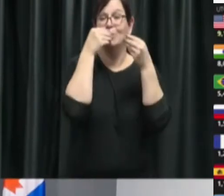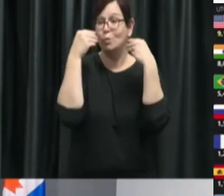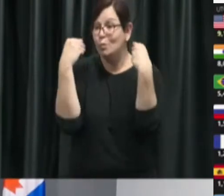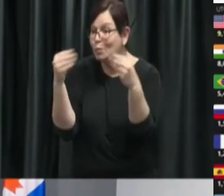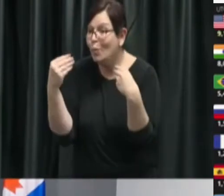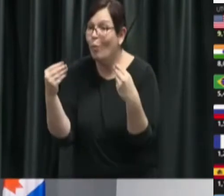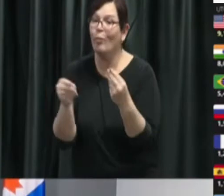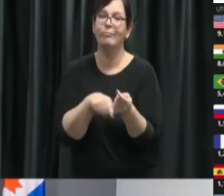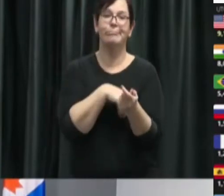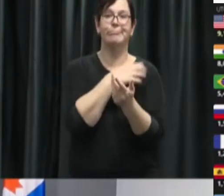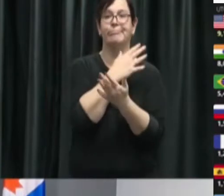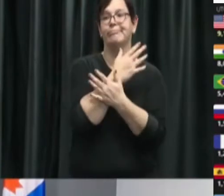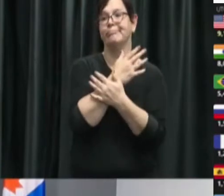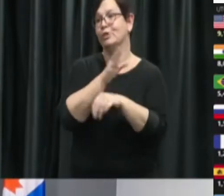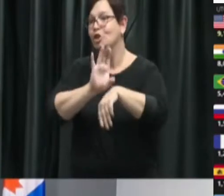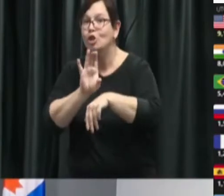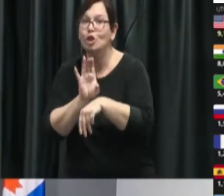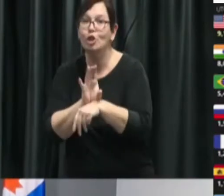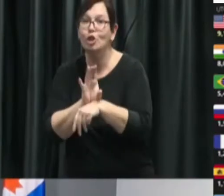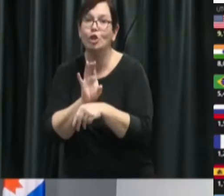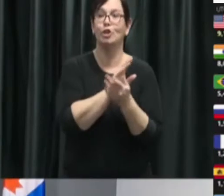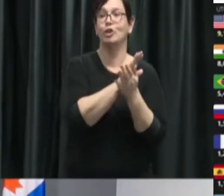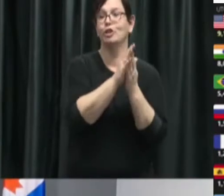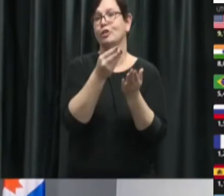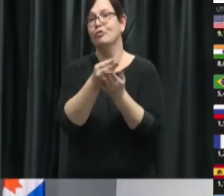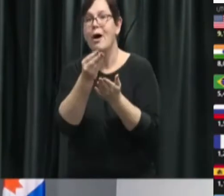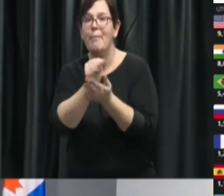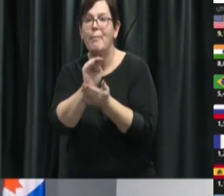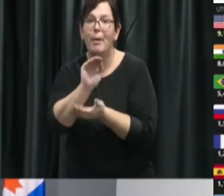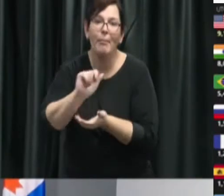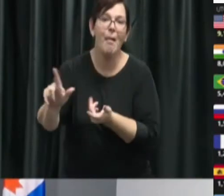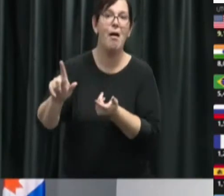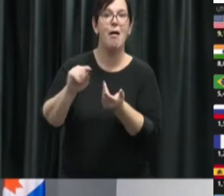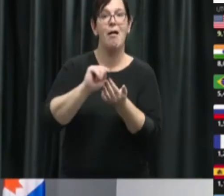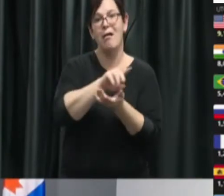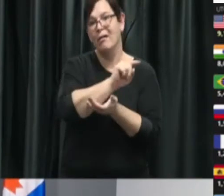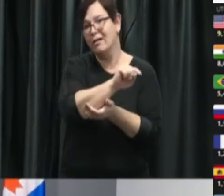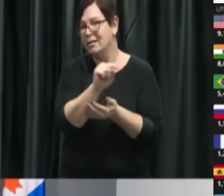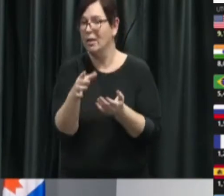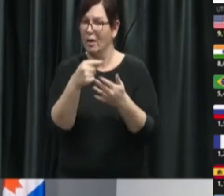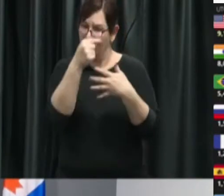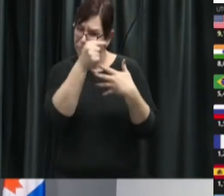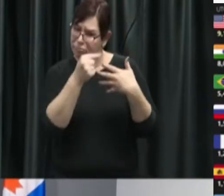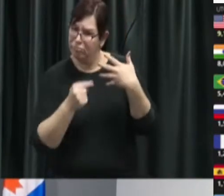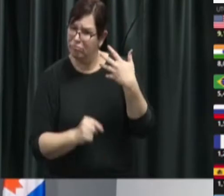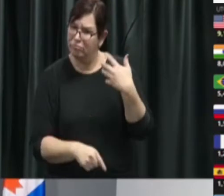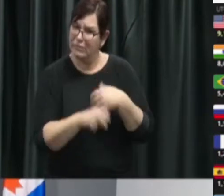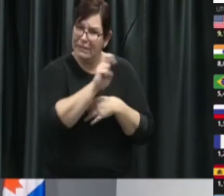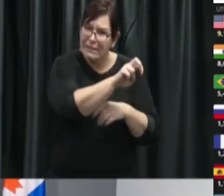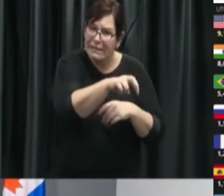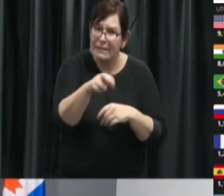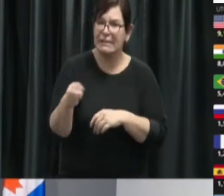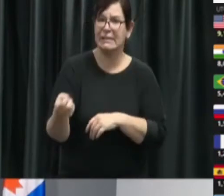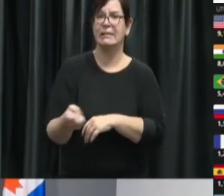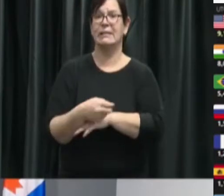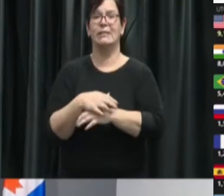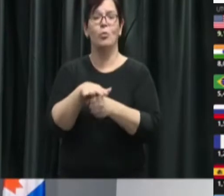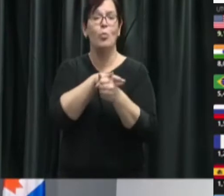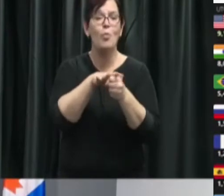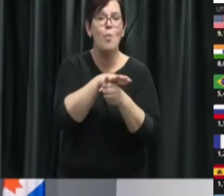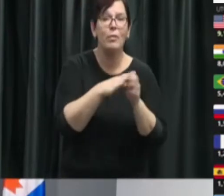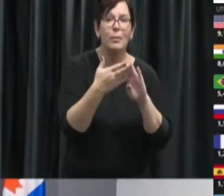worship. They also set up information tables in various community locations, such as food banks,